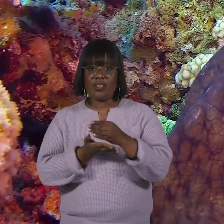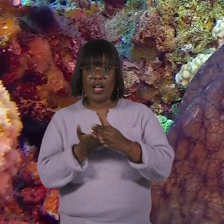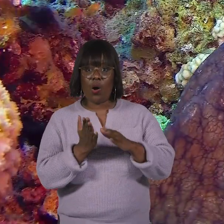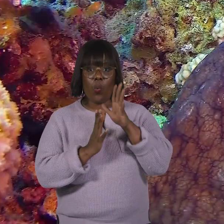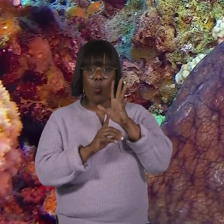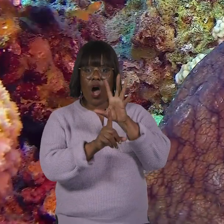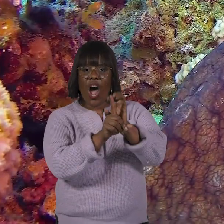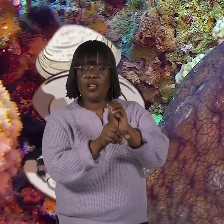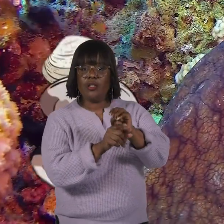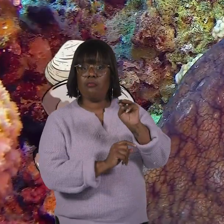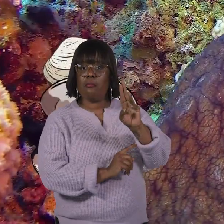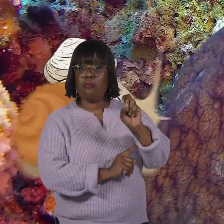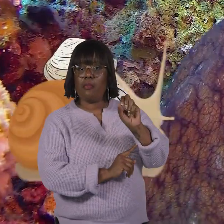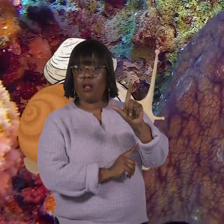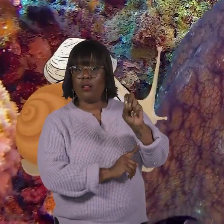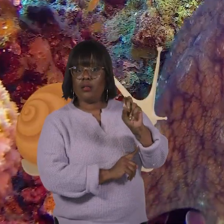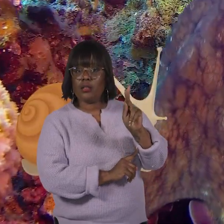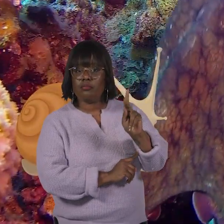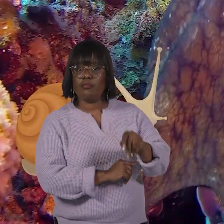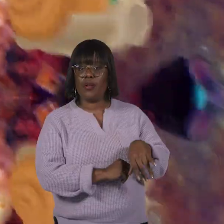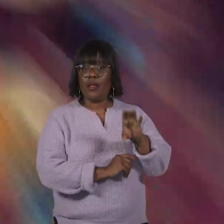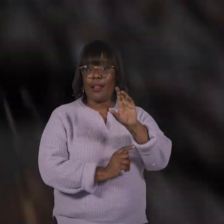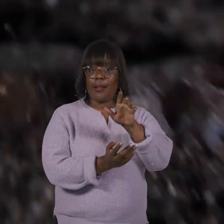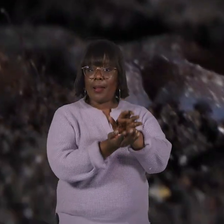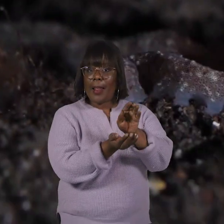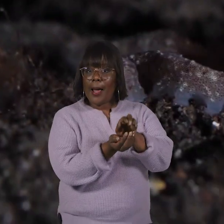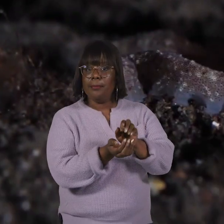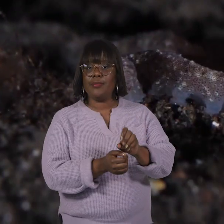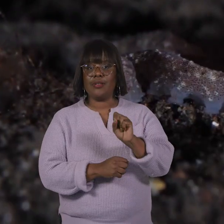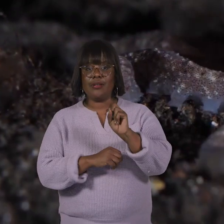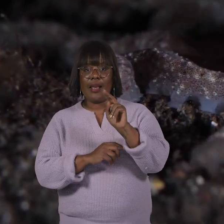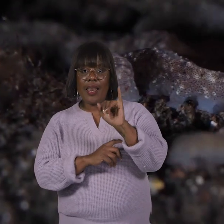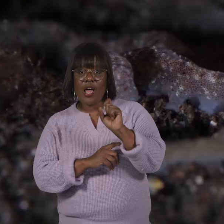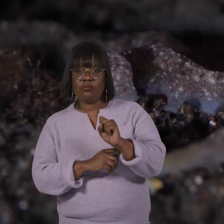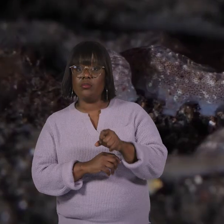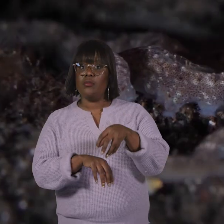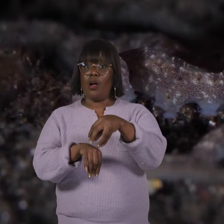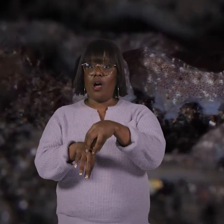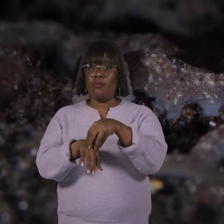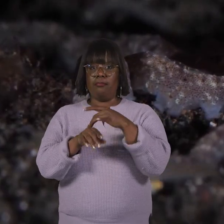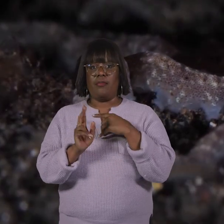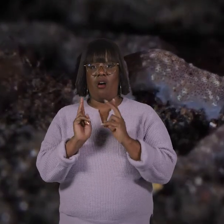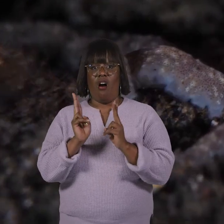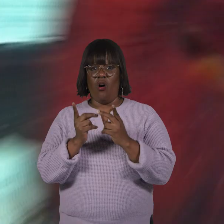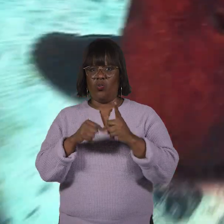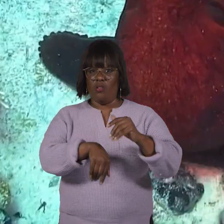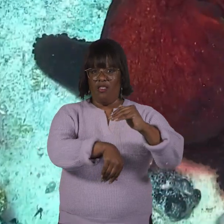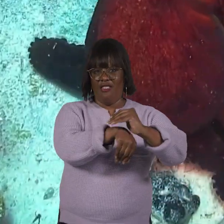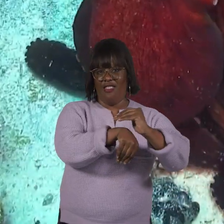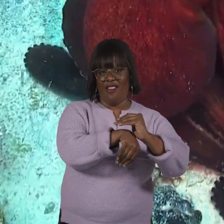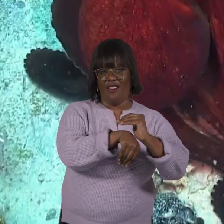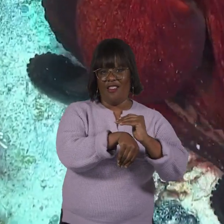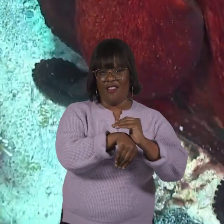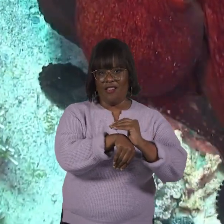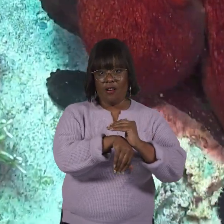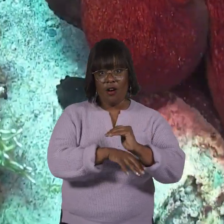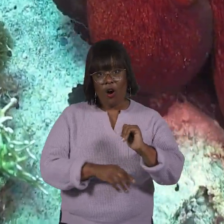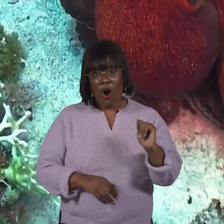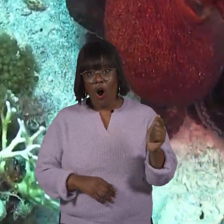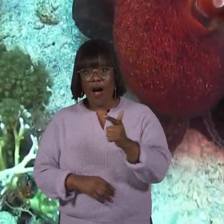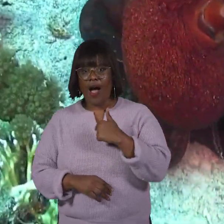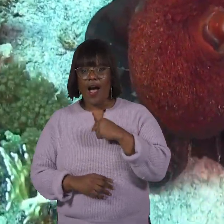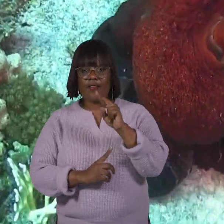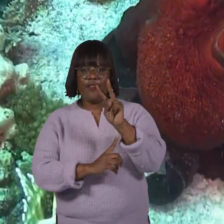feast on mollusks, such as clams and snails. Most octopuses hunt for their prey at night, and all of them